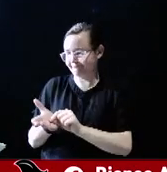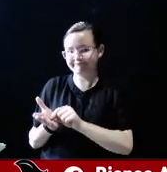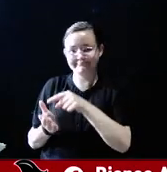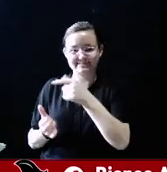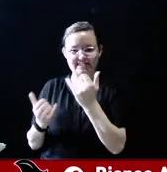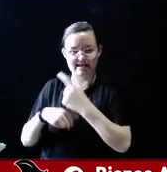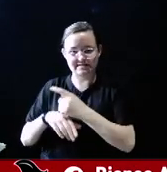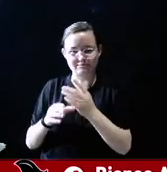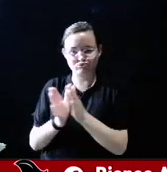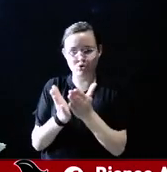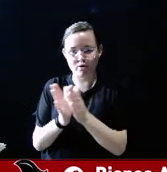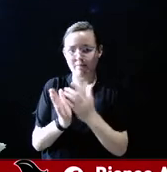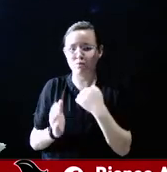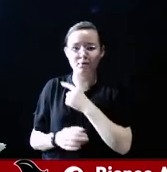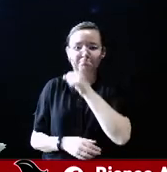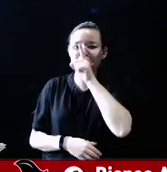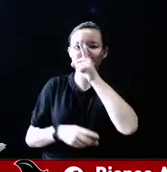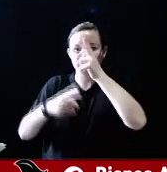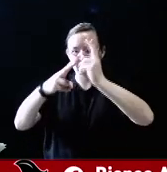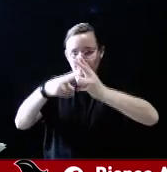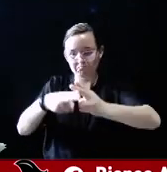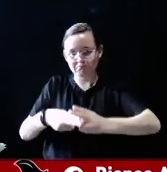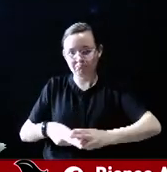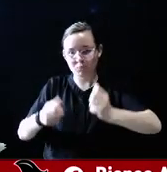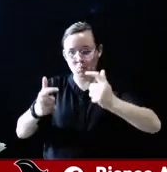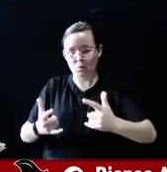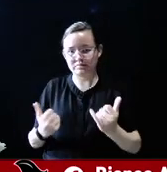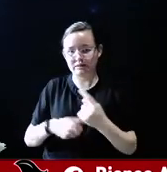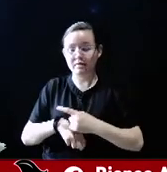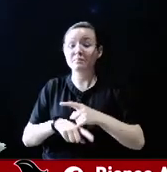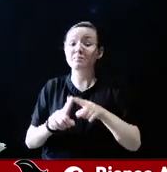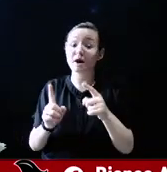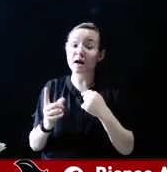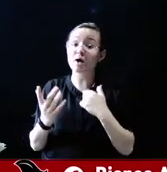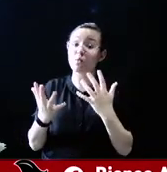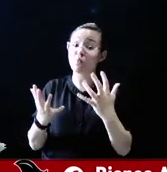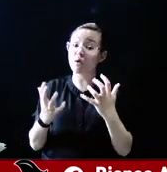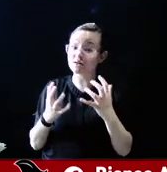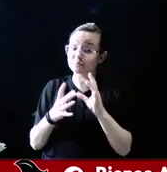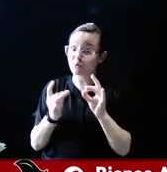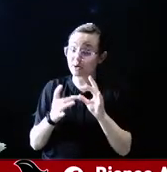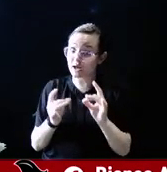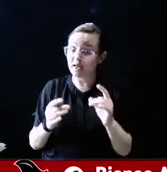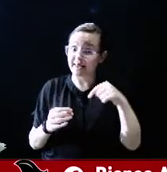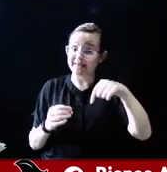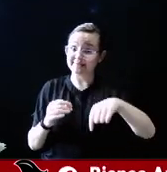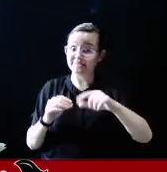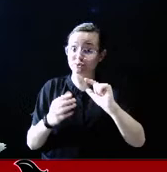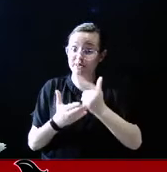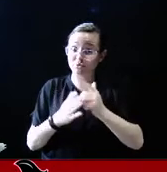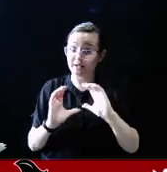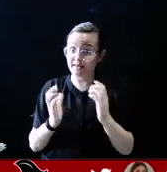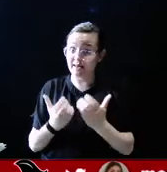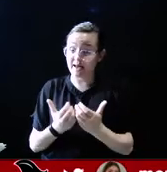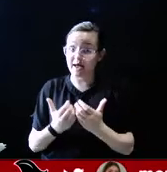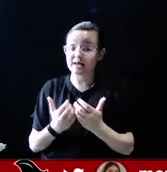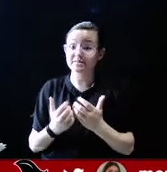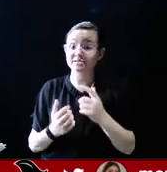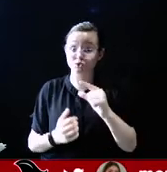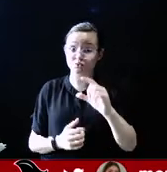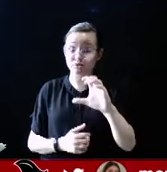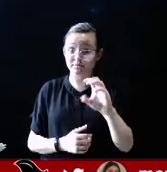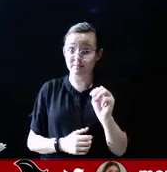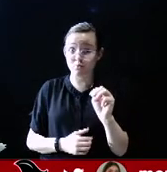program, we will not introduce them individually today. But I would like to point out that this graduating class of Goose